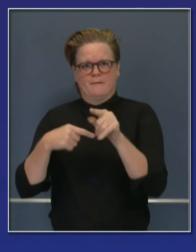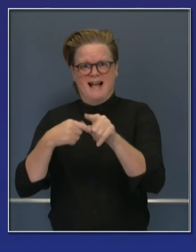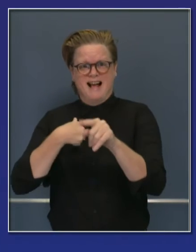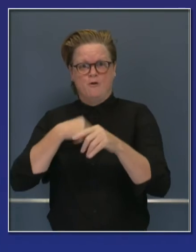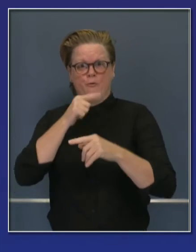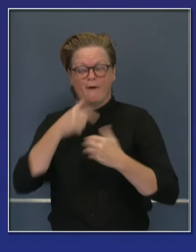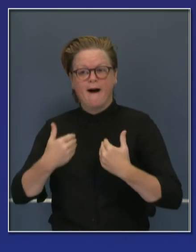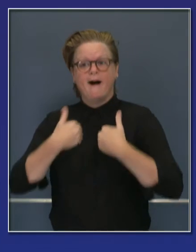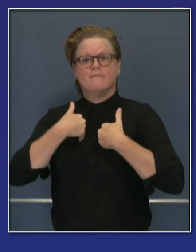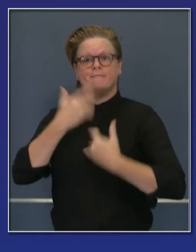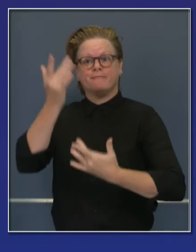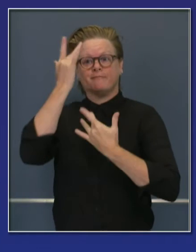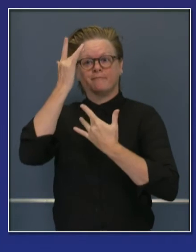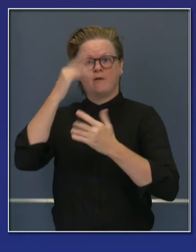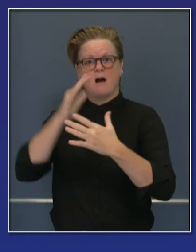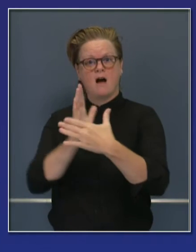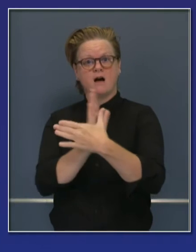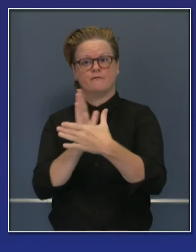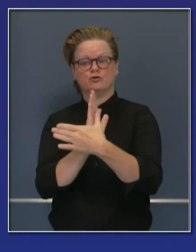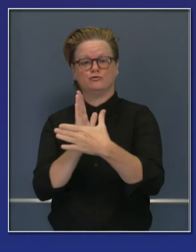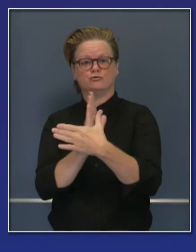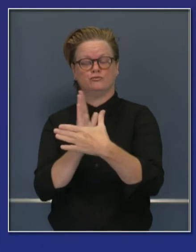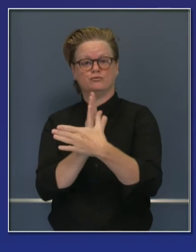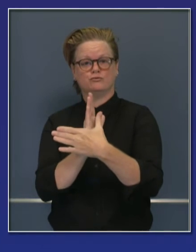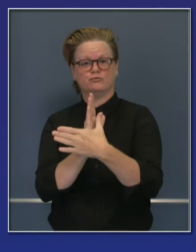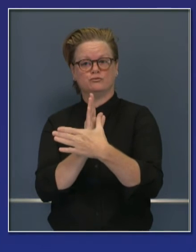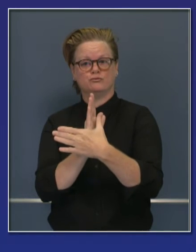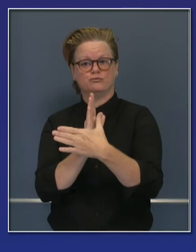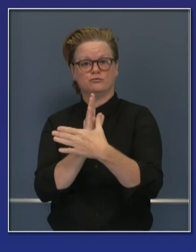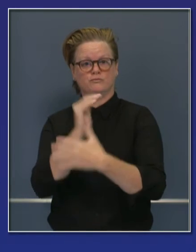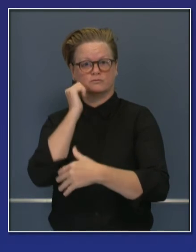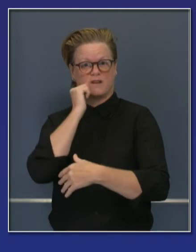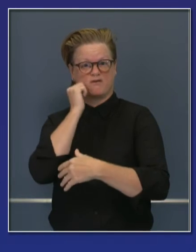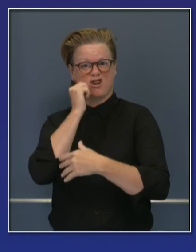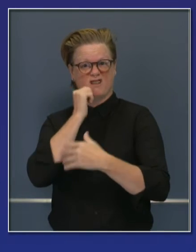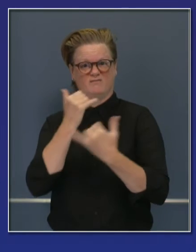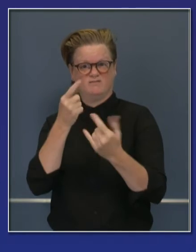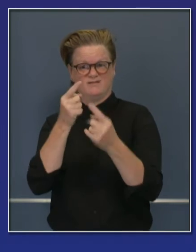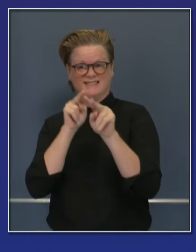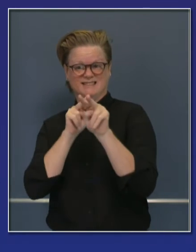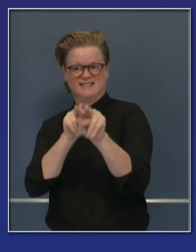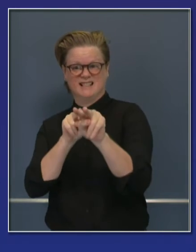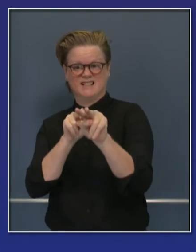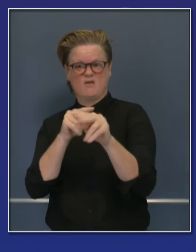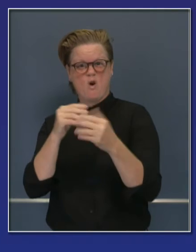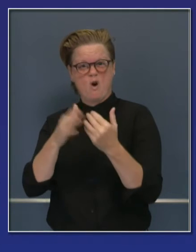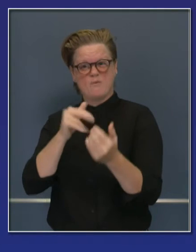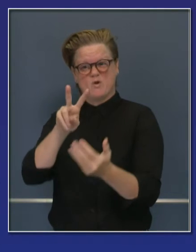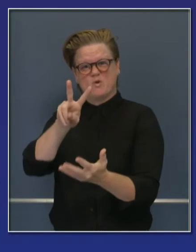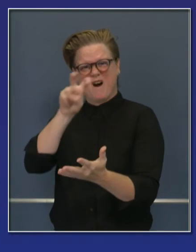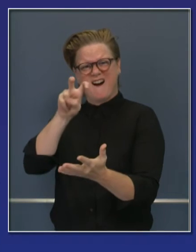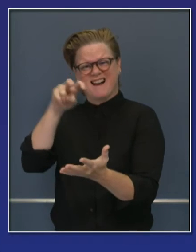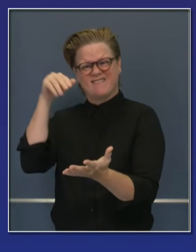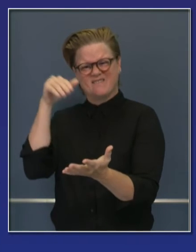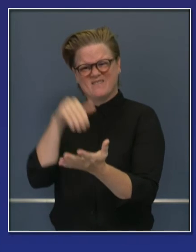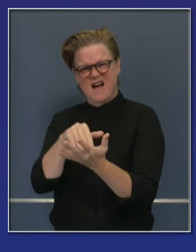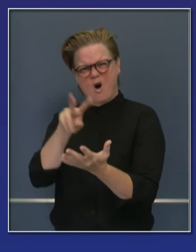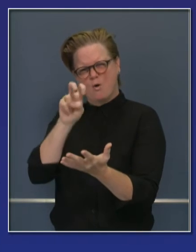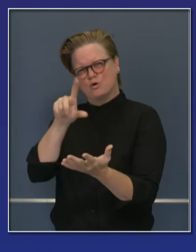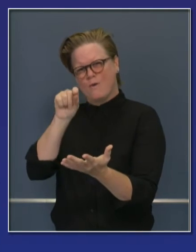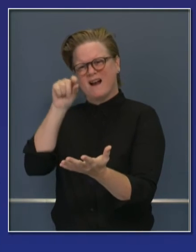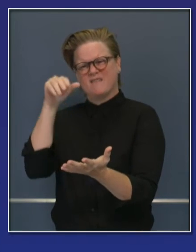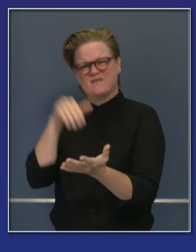number of cases that we're bringing in each and every day is getting close to 200,000. I mentioned the 220,000 yesterday,